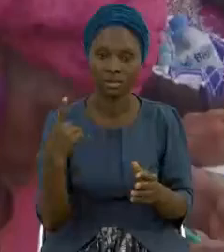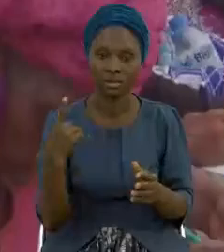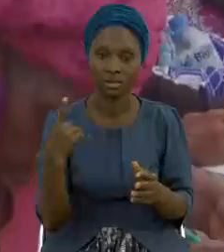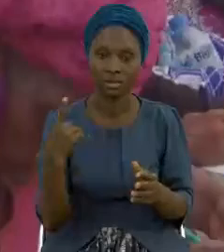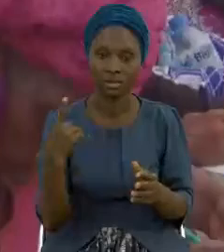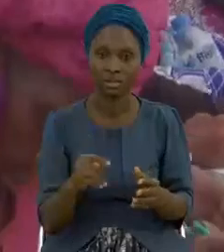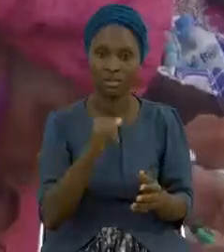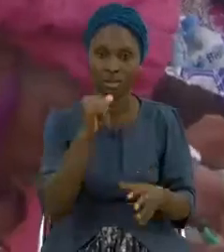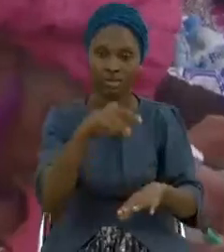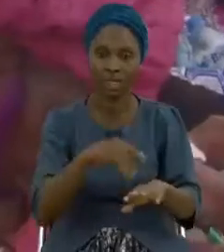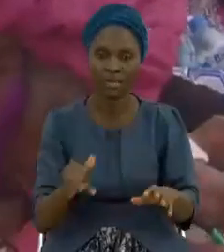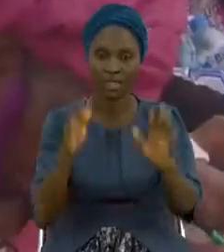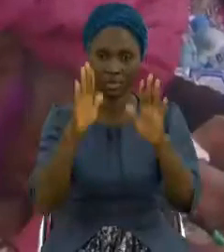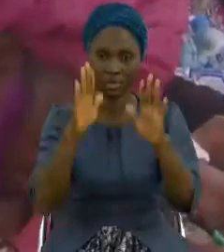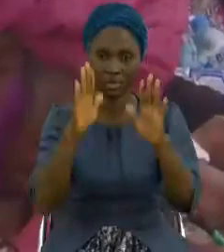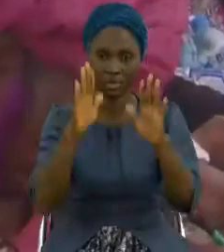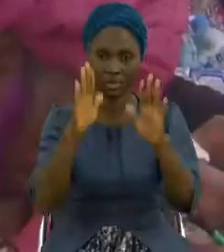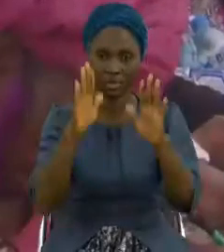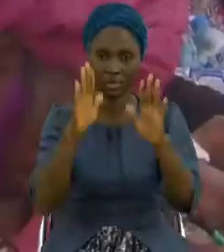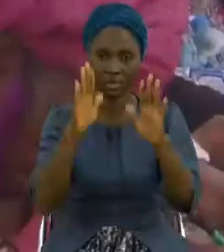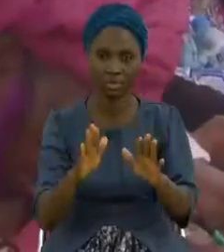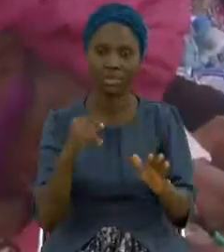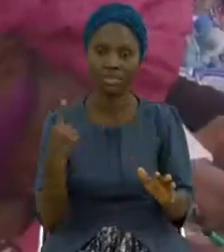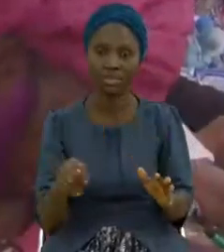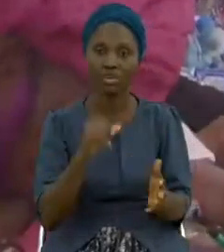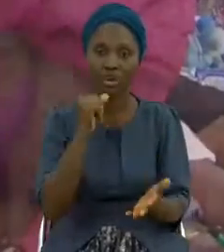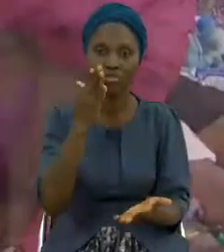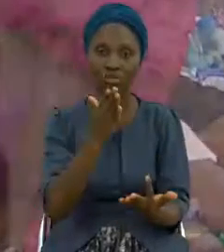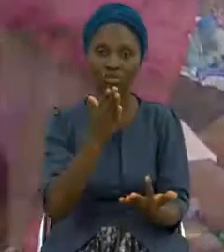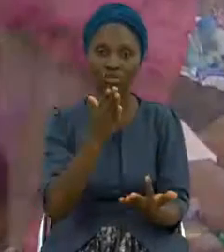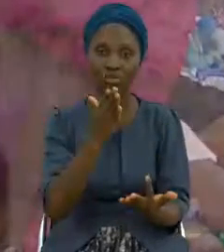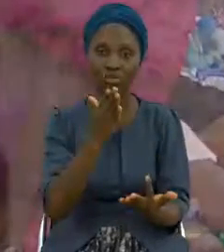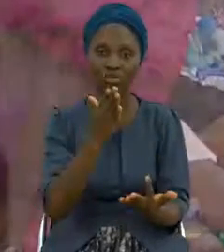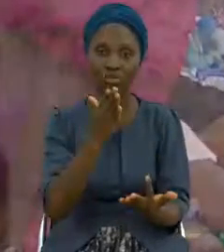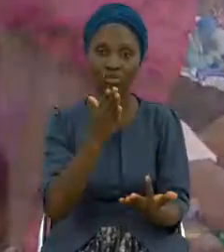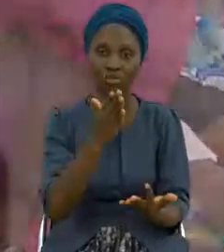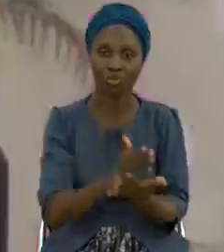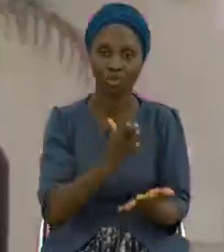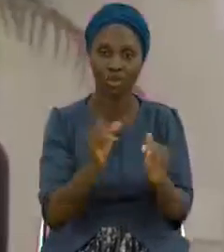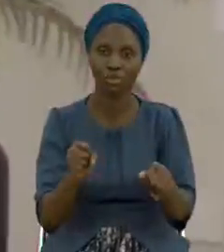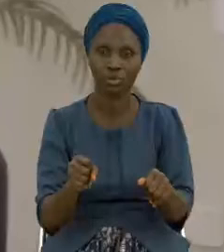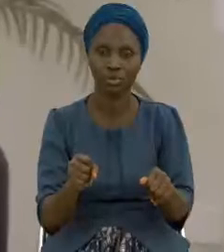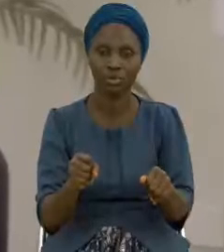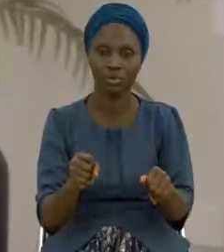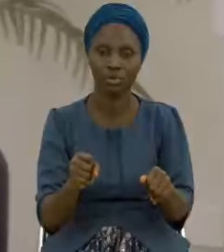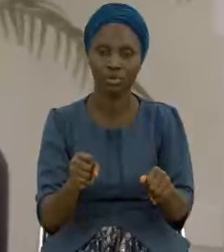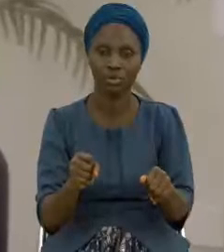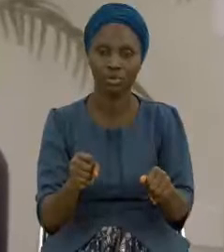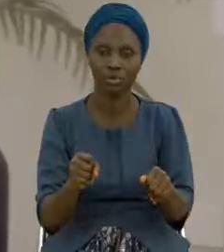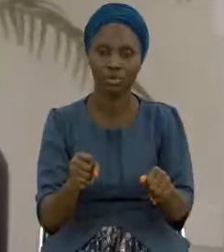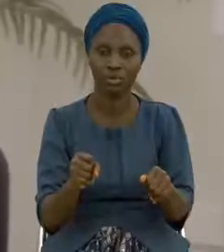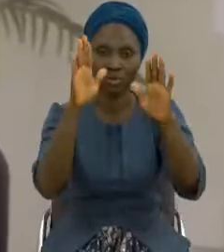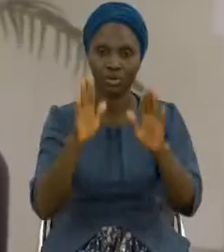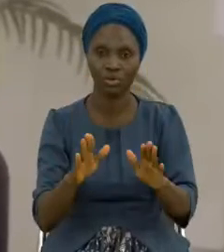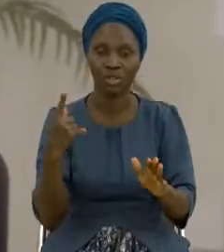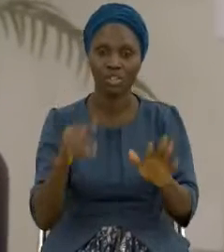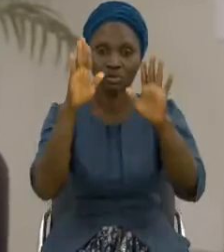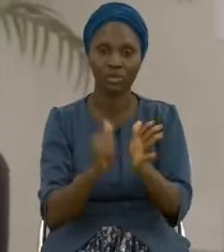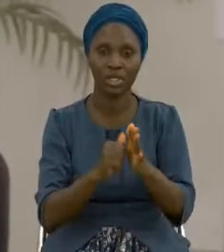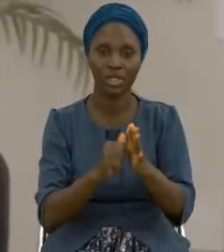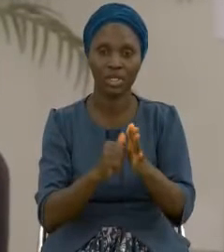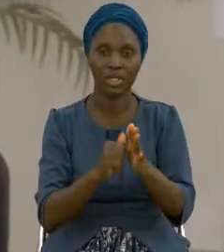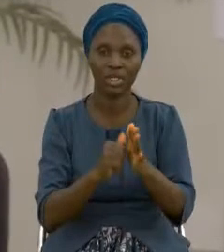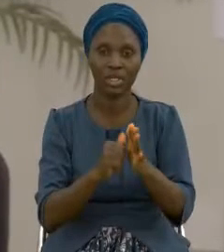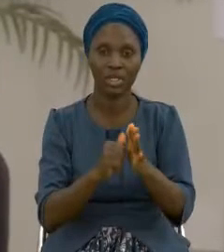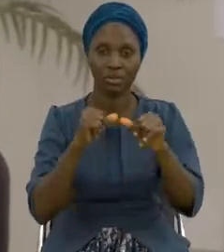unstoppable miracles. The miracles that continue. Number one, your salvation.